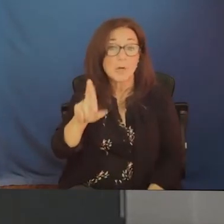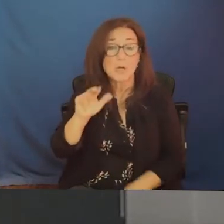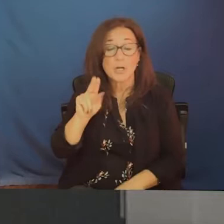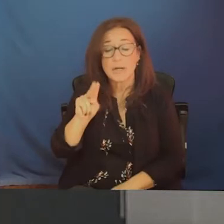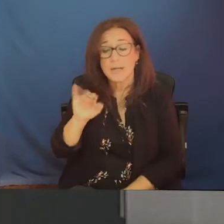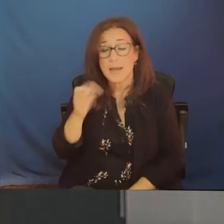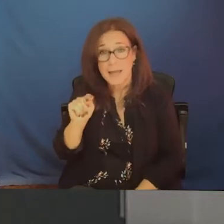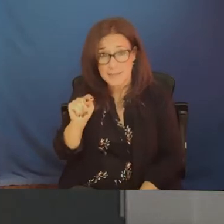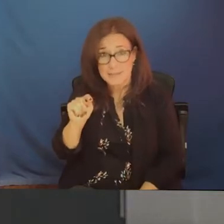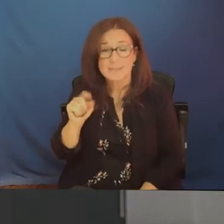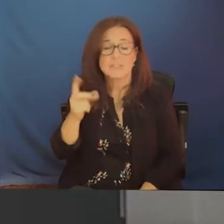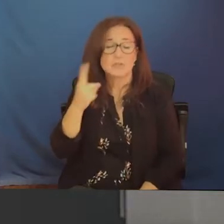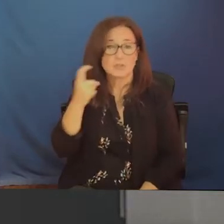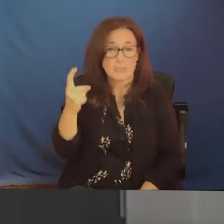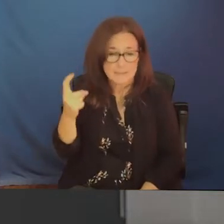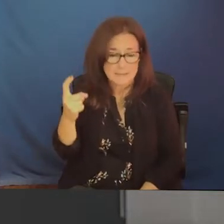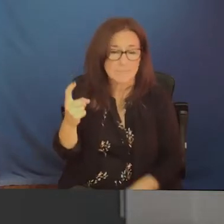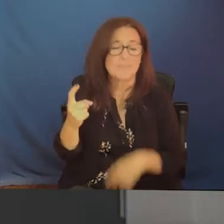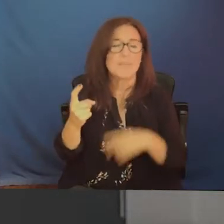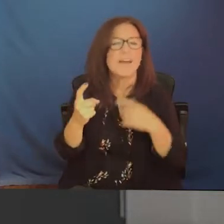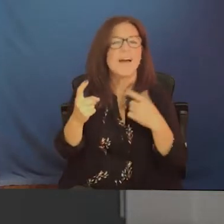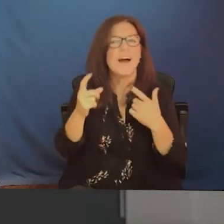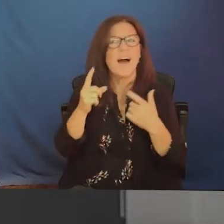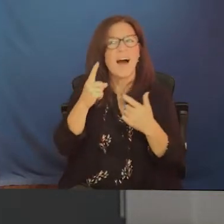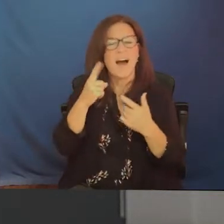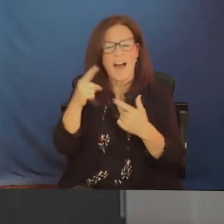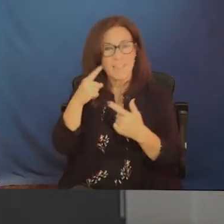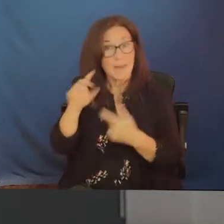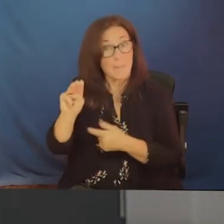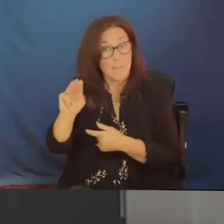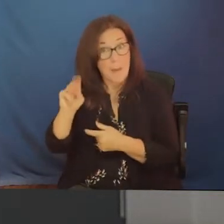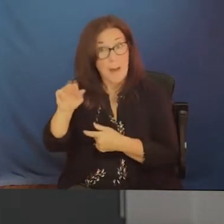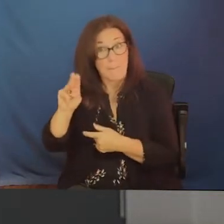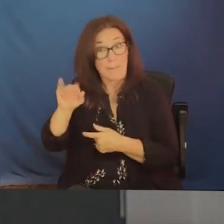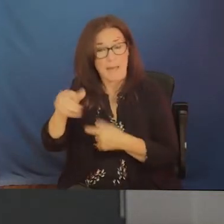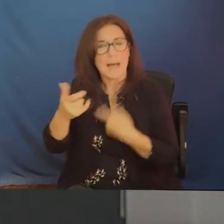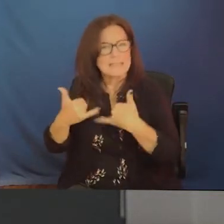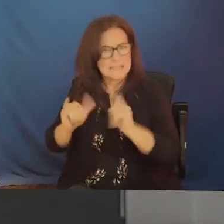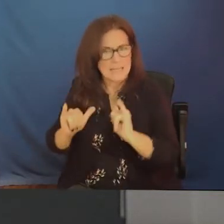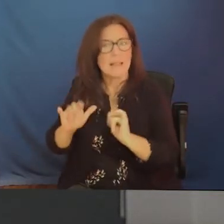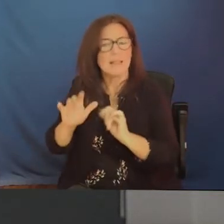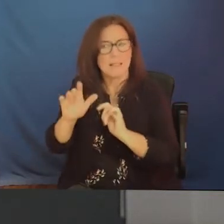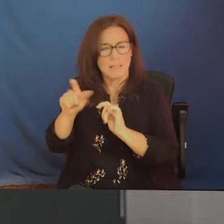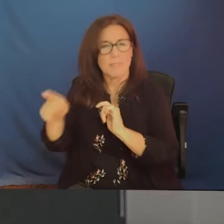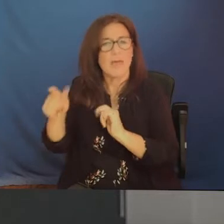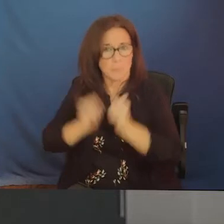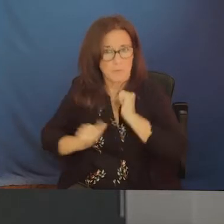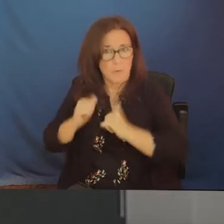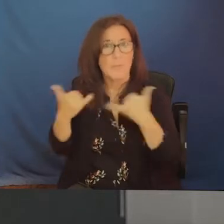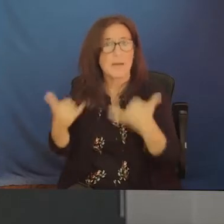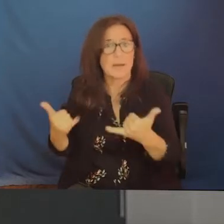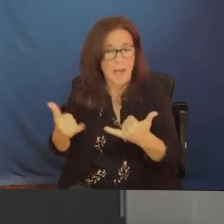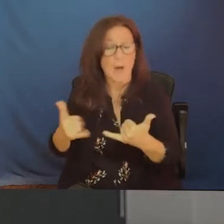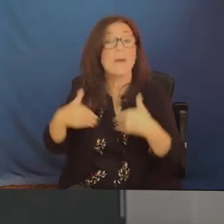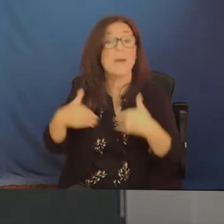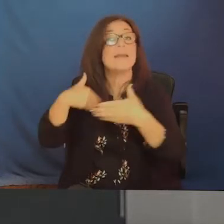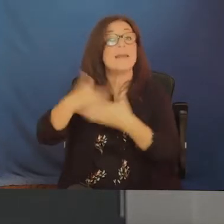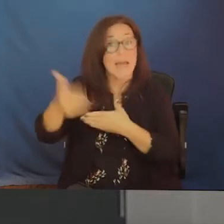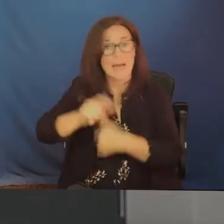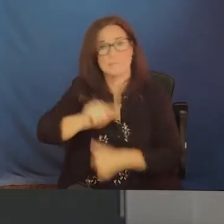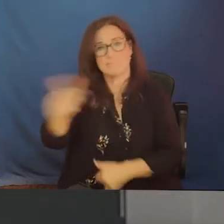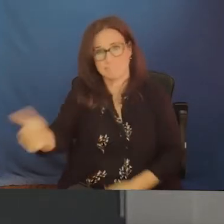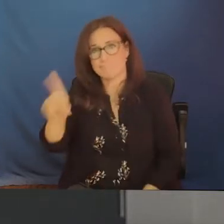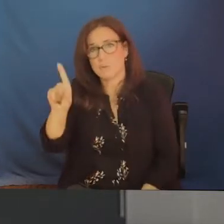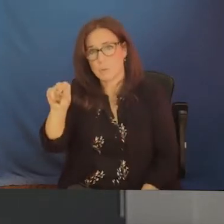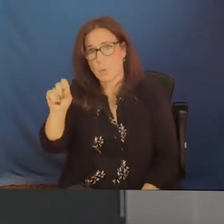still playing, I believe, this weekend and next weekend. And after that, I believe it's still Pueblos, so we will be there as well. And I also